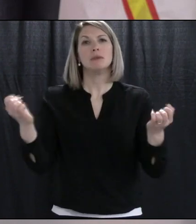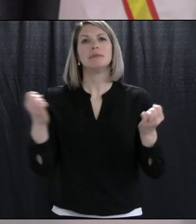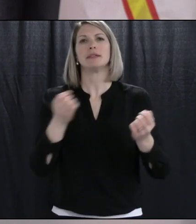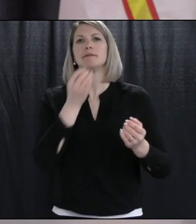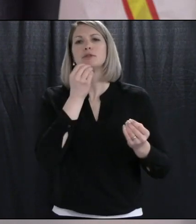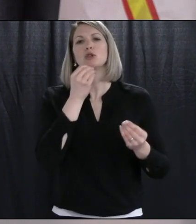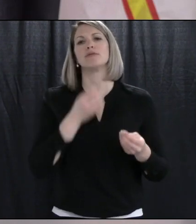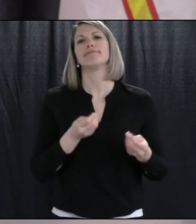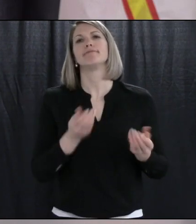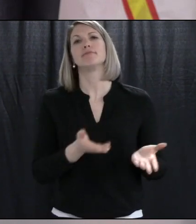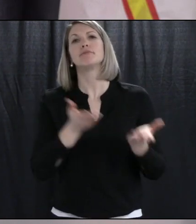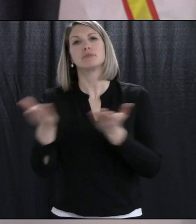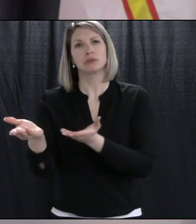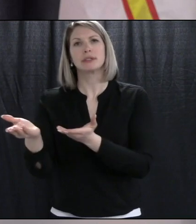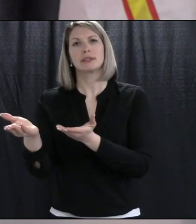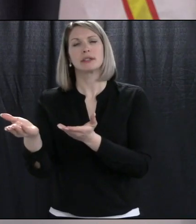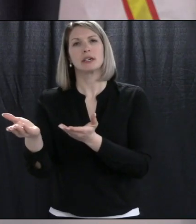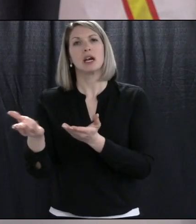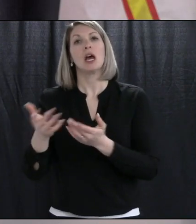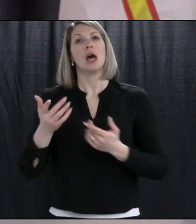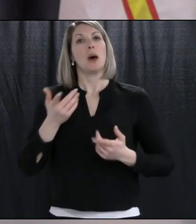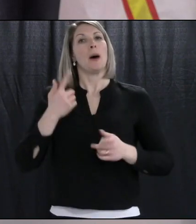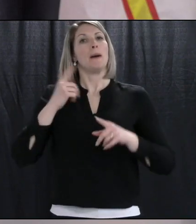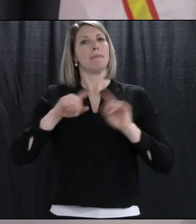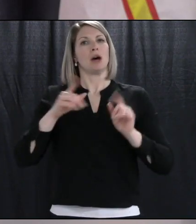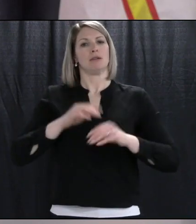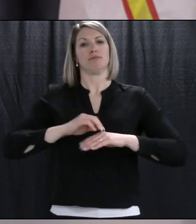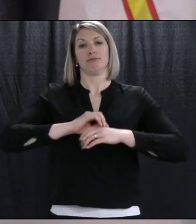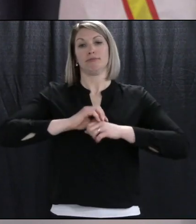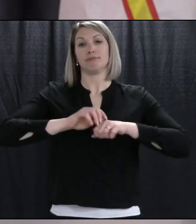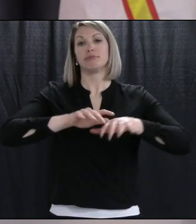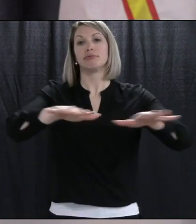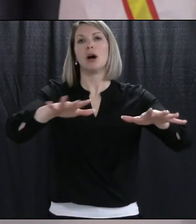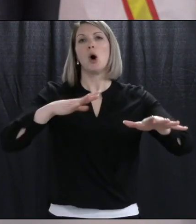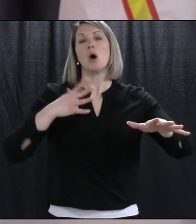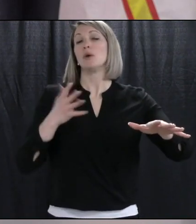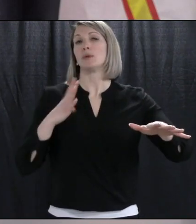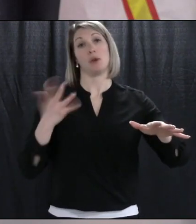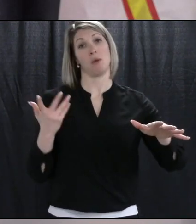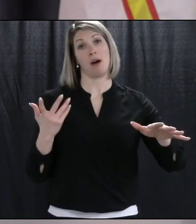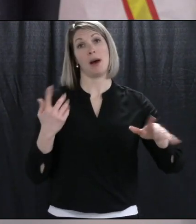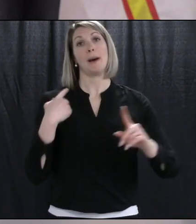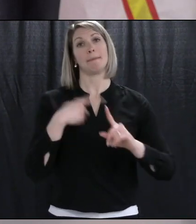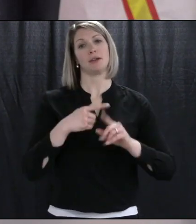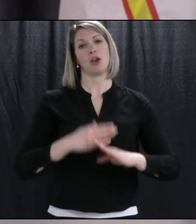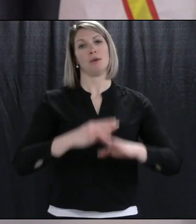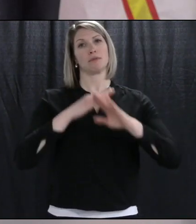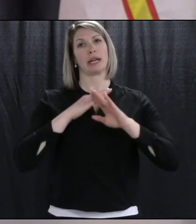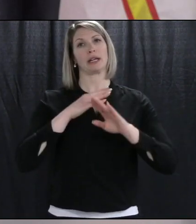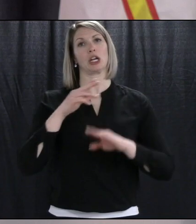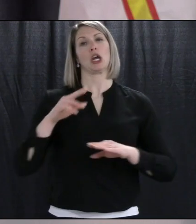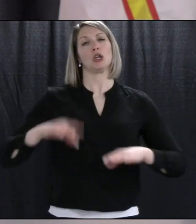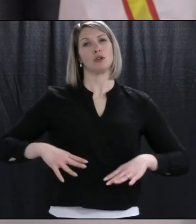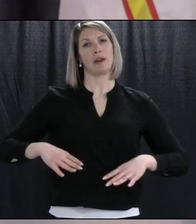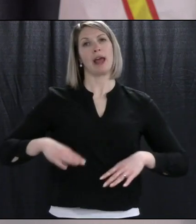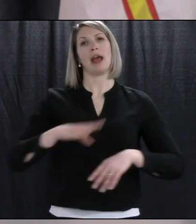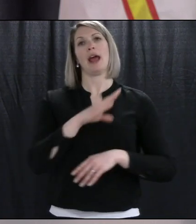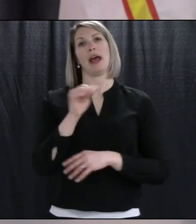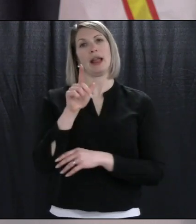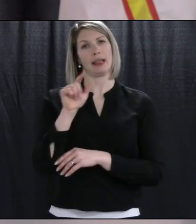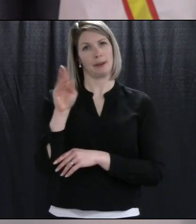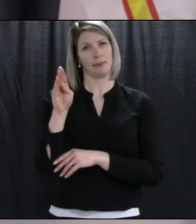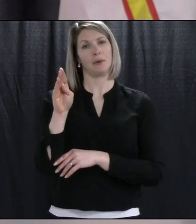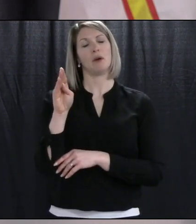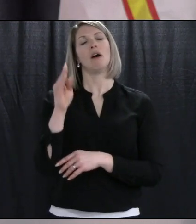to contain, to delay, and protect Newfoundlanders and Labradorians. And some of those decisions may seem extreme today, but the benefits of making